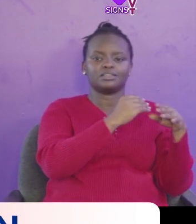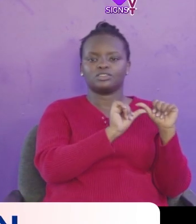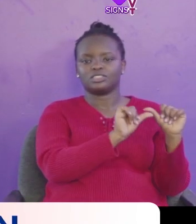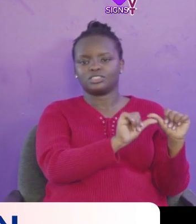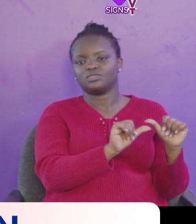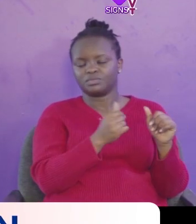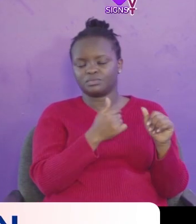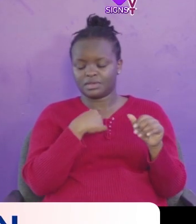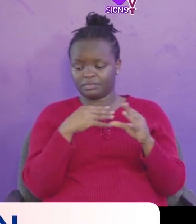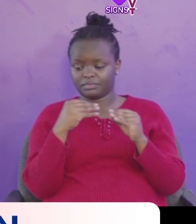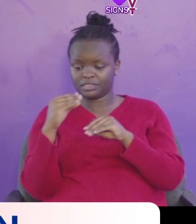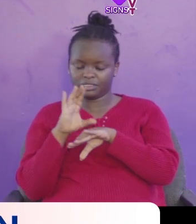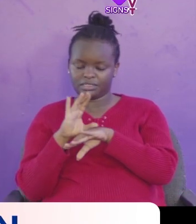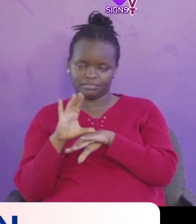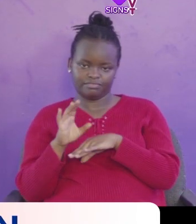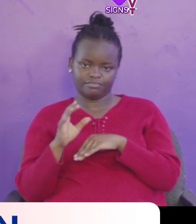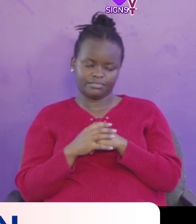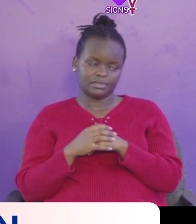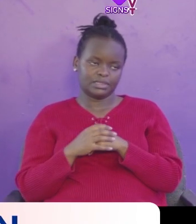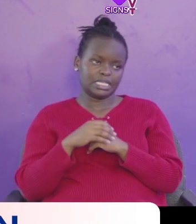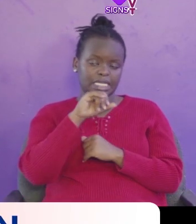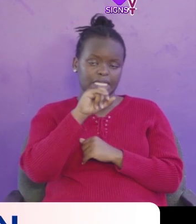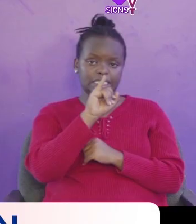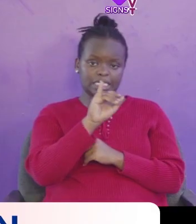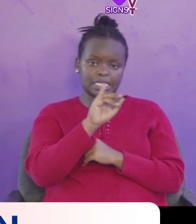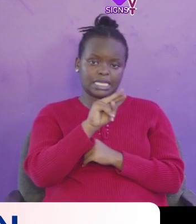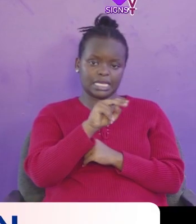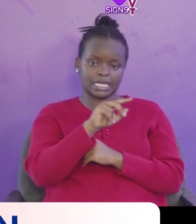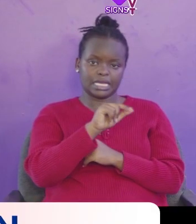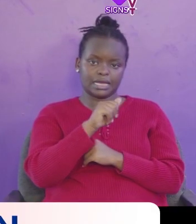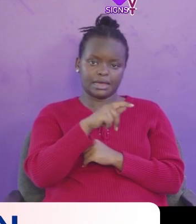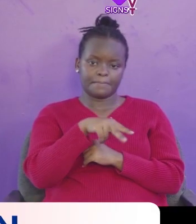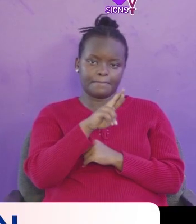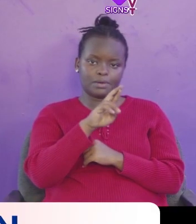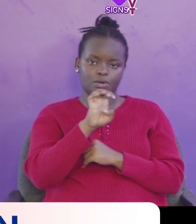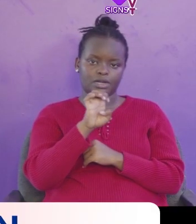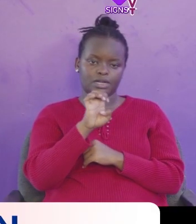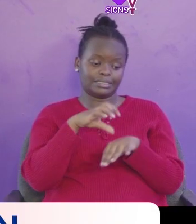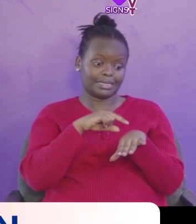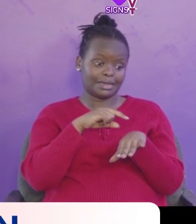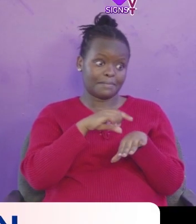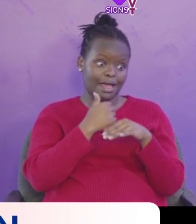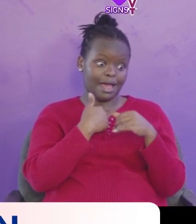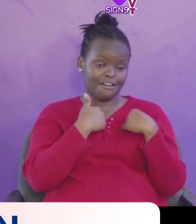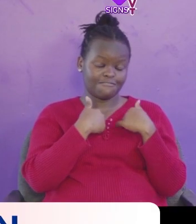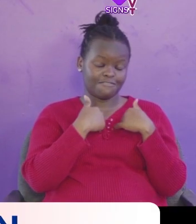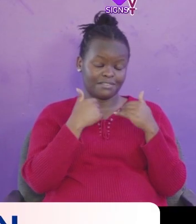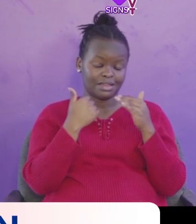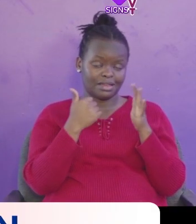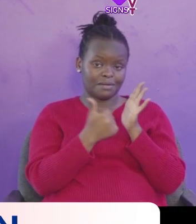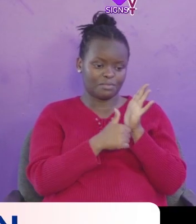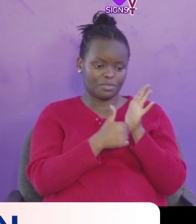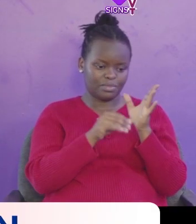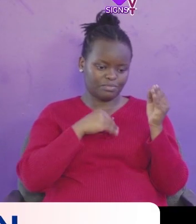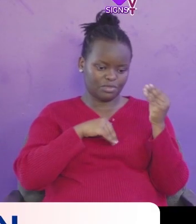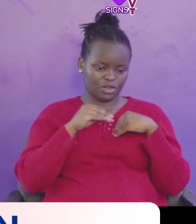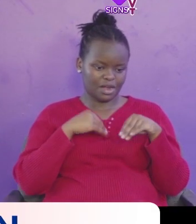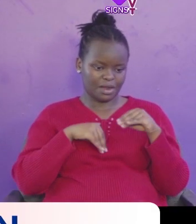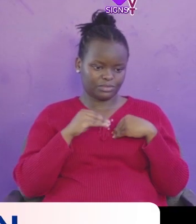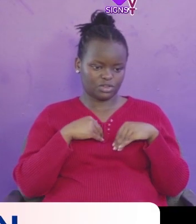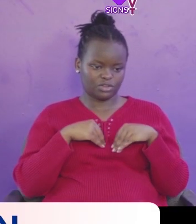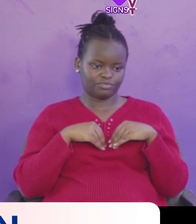One for Singapore to be where it is. Singapore ulikuwa ukipatikana na kesi ya corruption wewe ni mara hiyo.